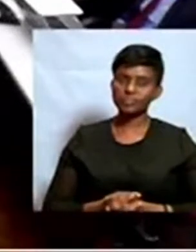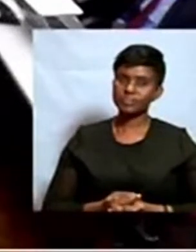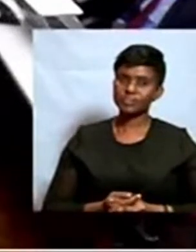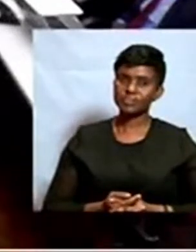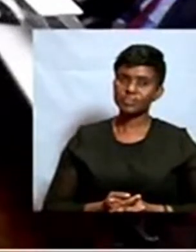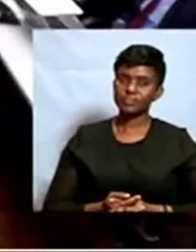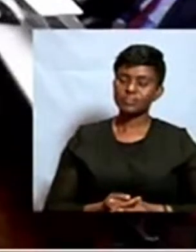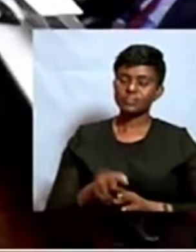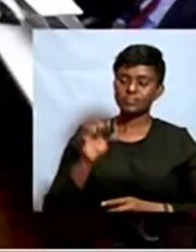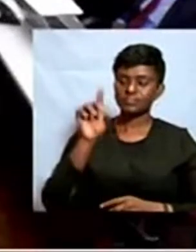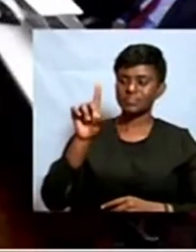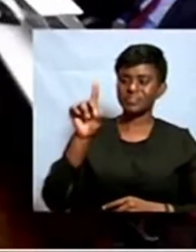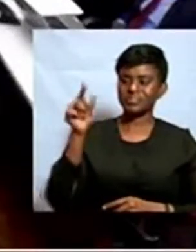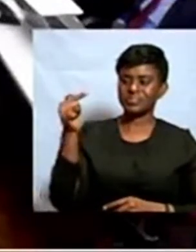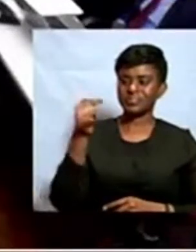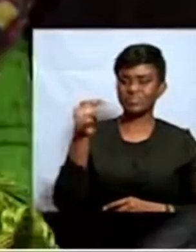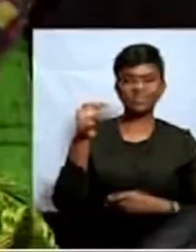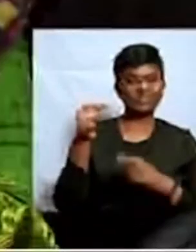DG,